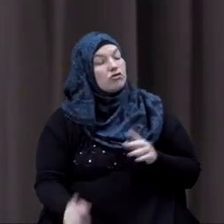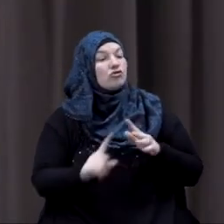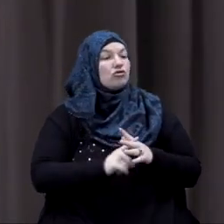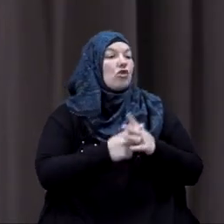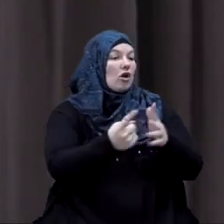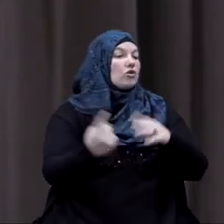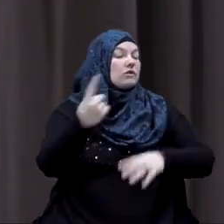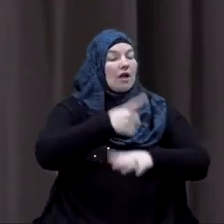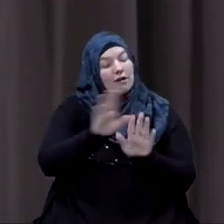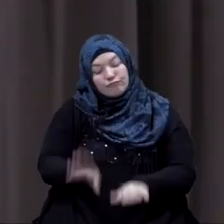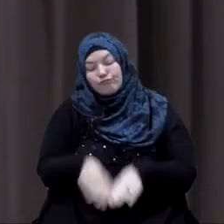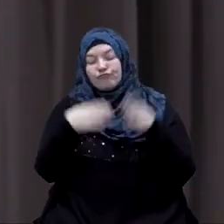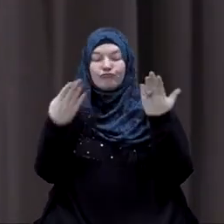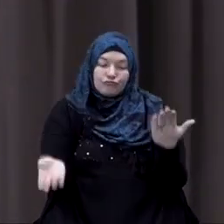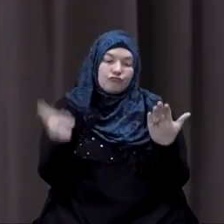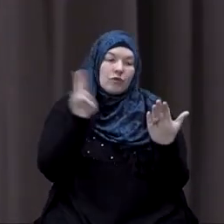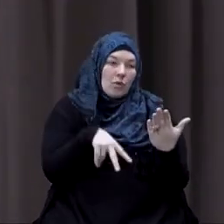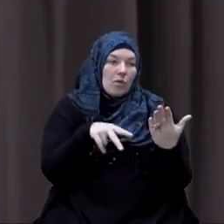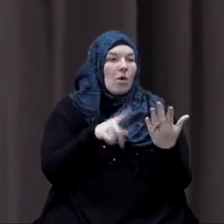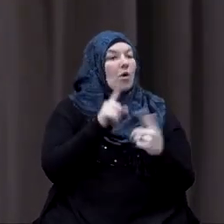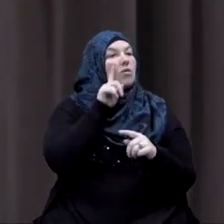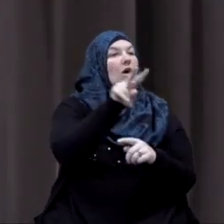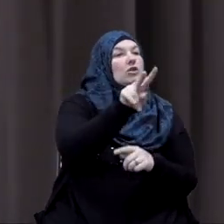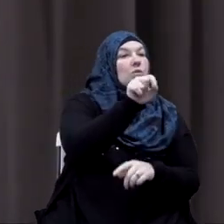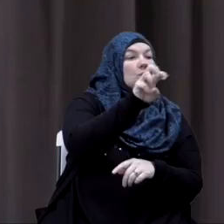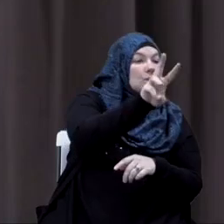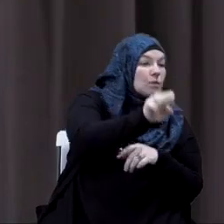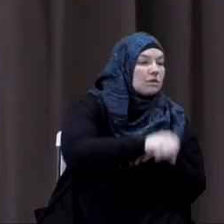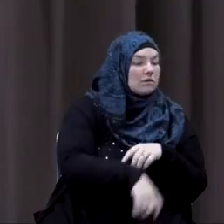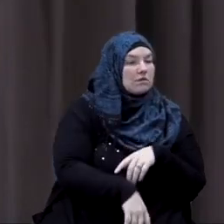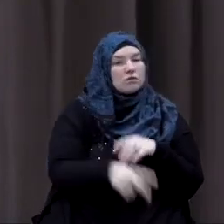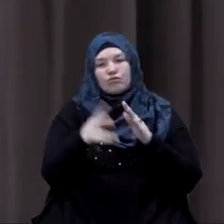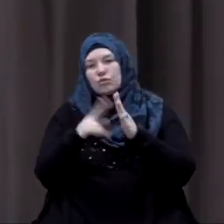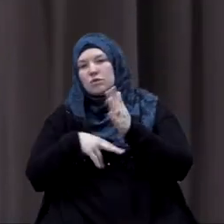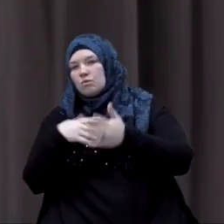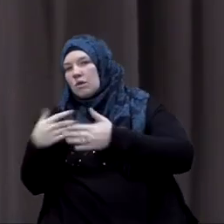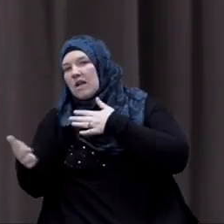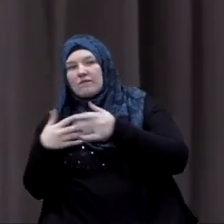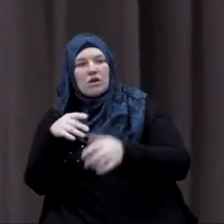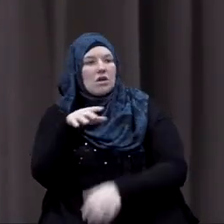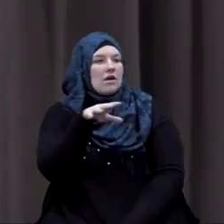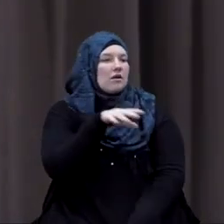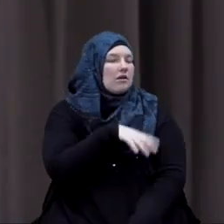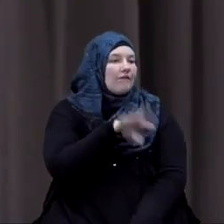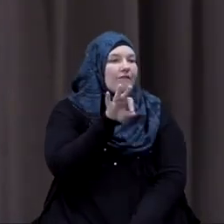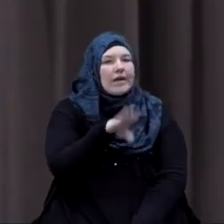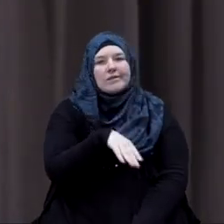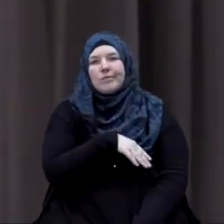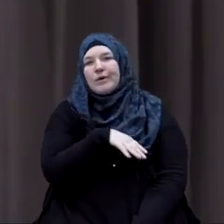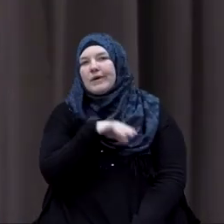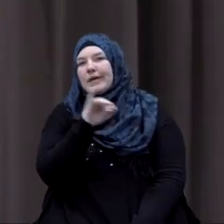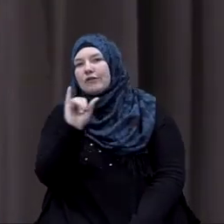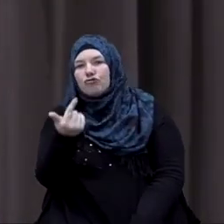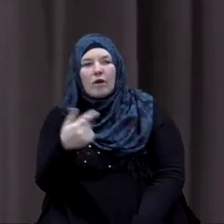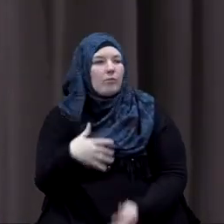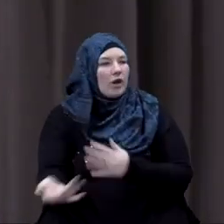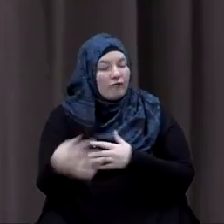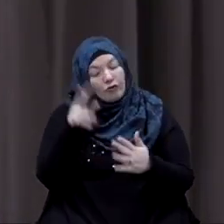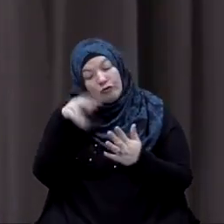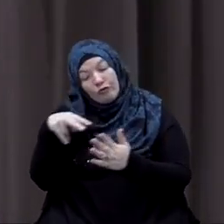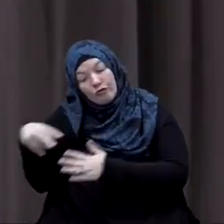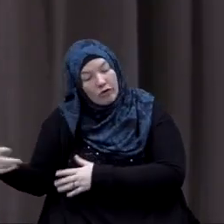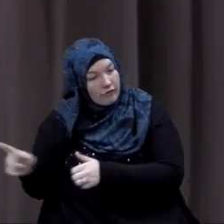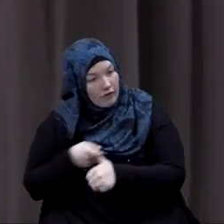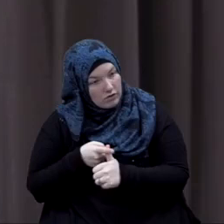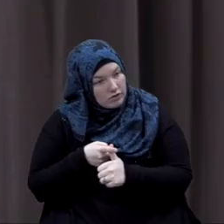with some Quran or to read the news or to read whatever social media you are on,